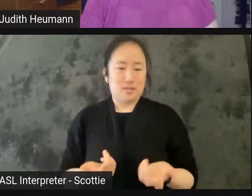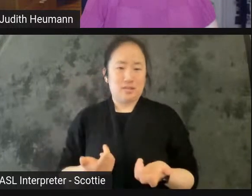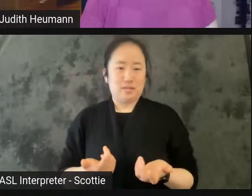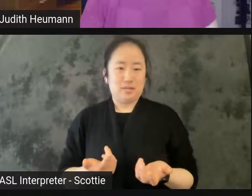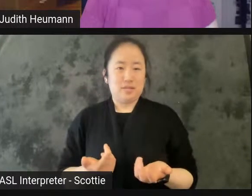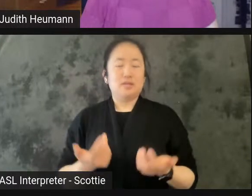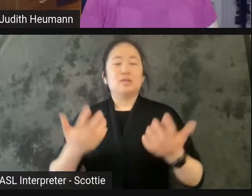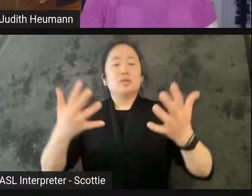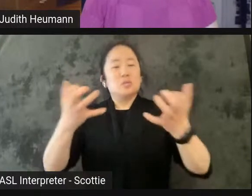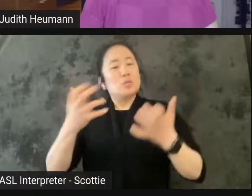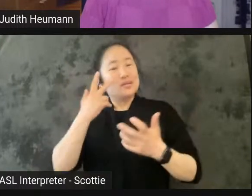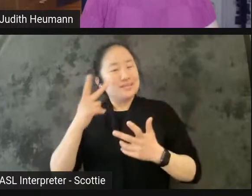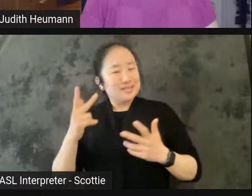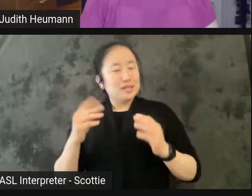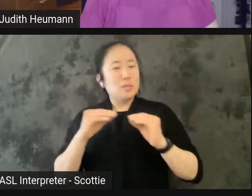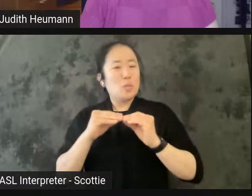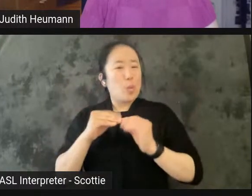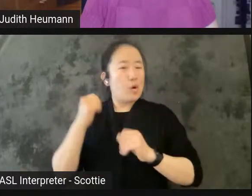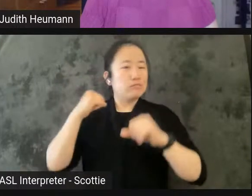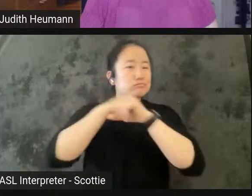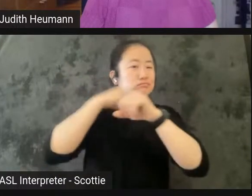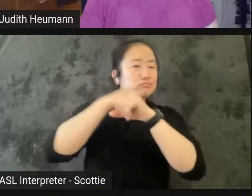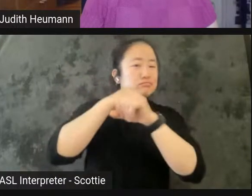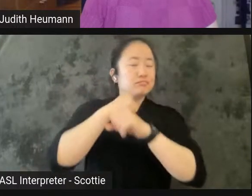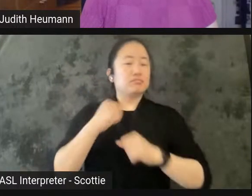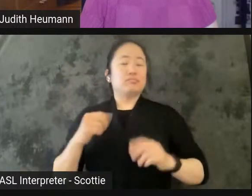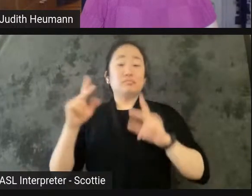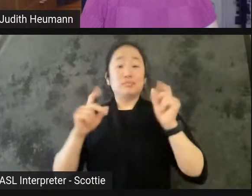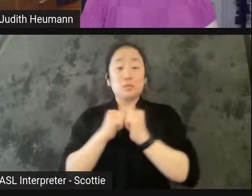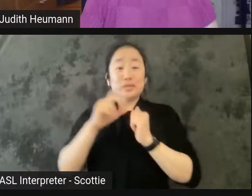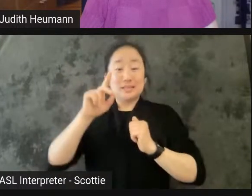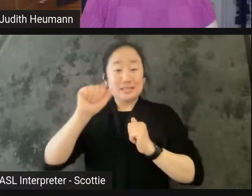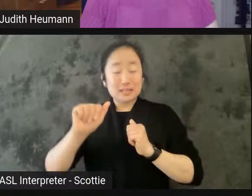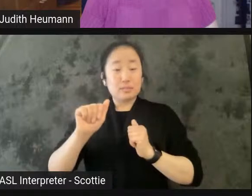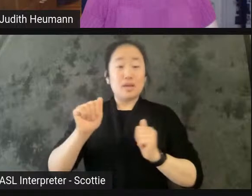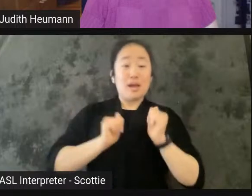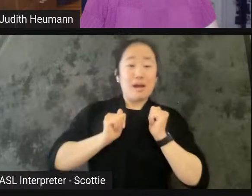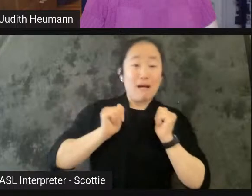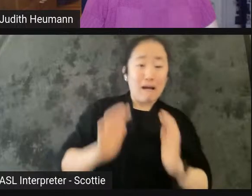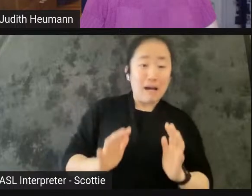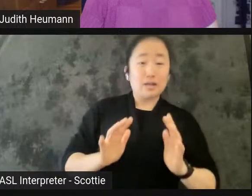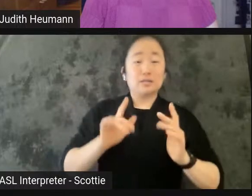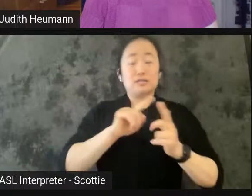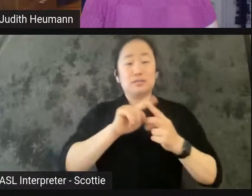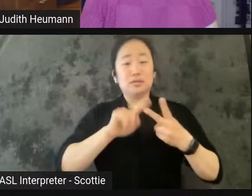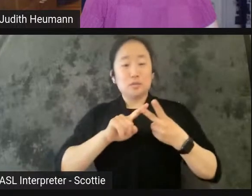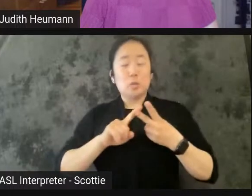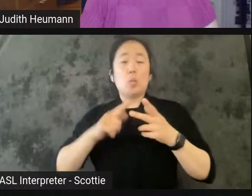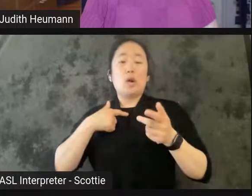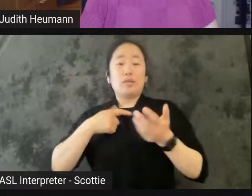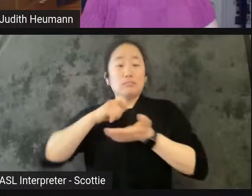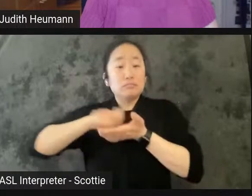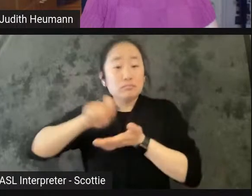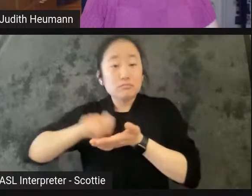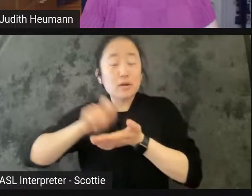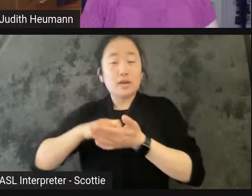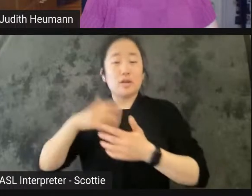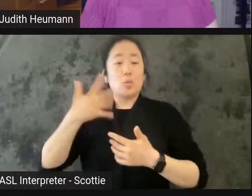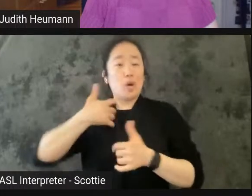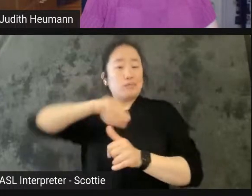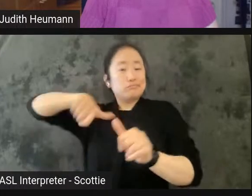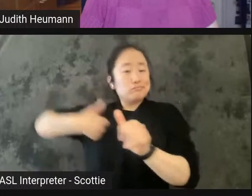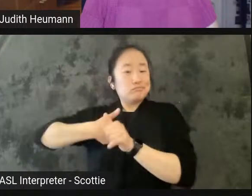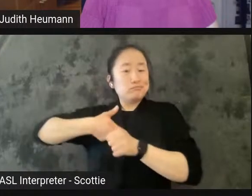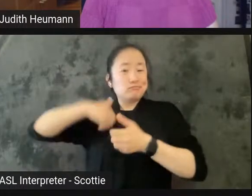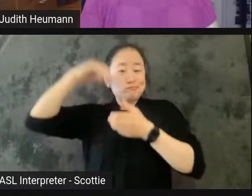and in front of the screen, those things will slowly begin to change people's views towards